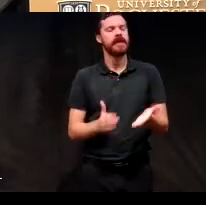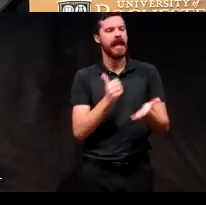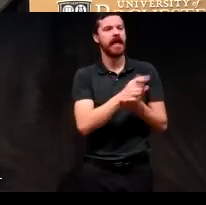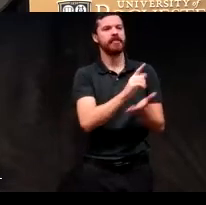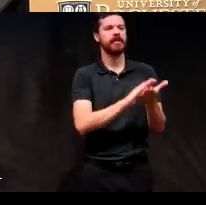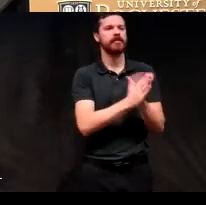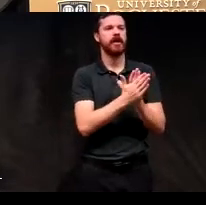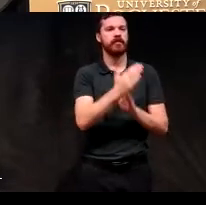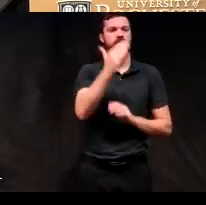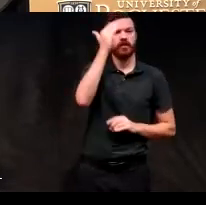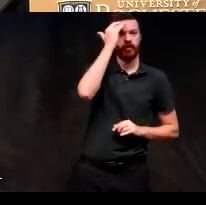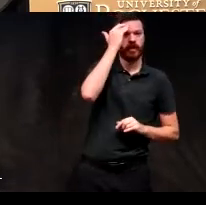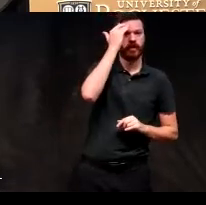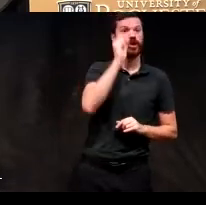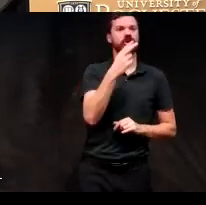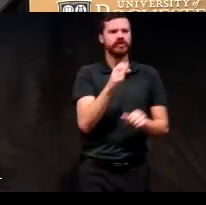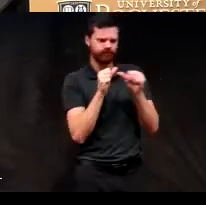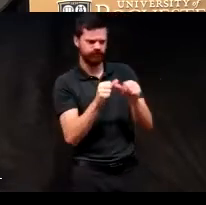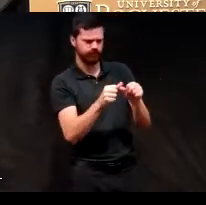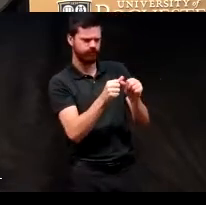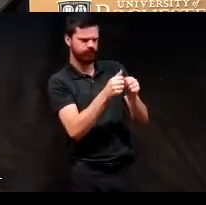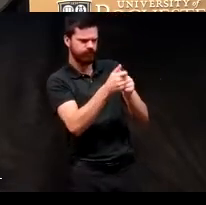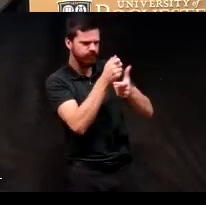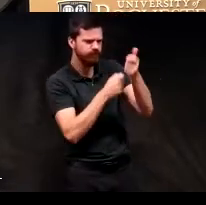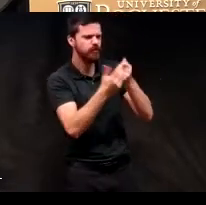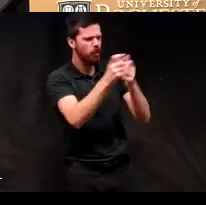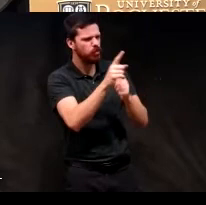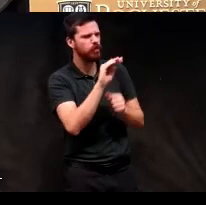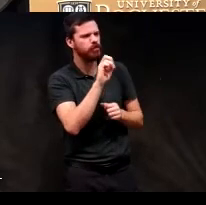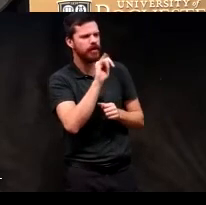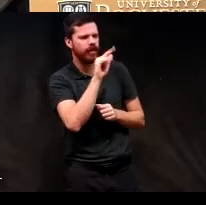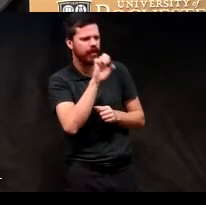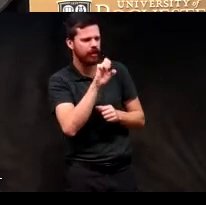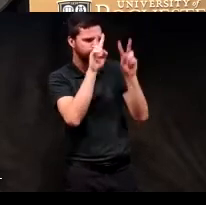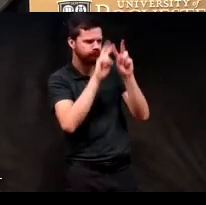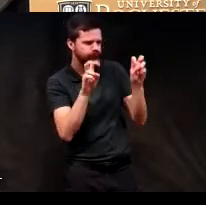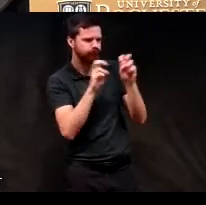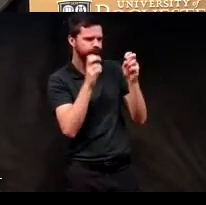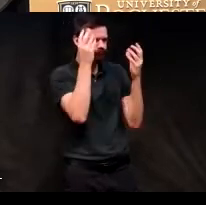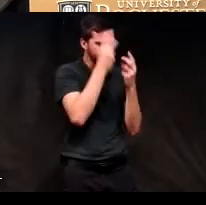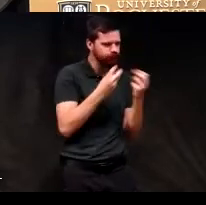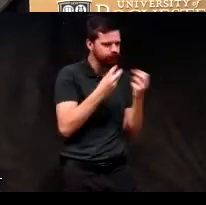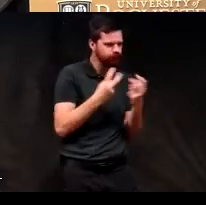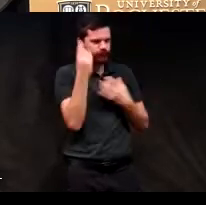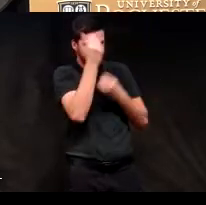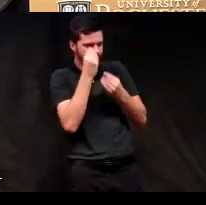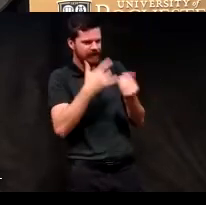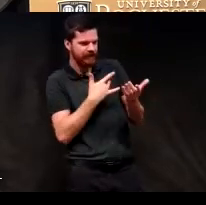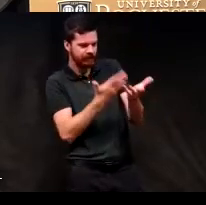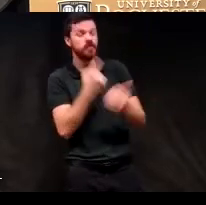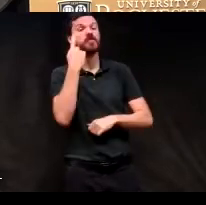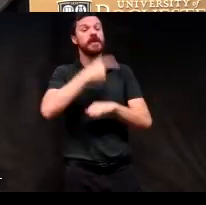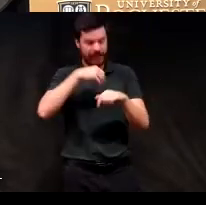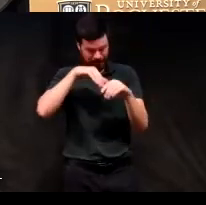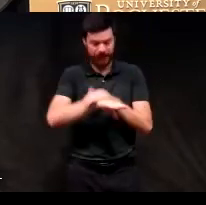become aware, because she's constantly encouraging him to mentalize and share what he's feeling. And so one day she came in and she